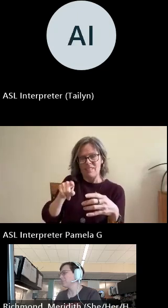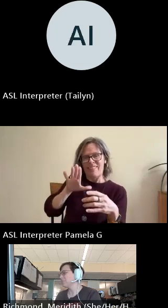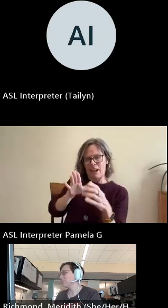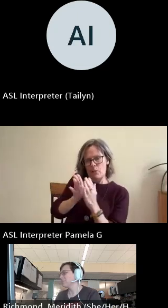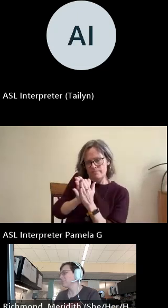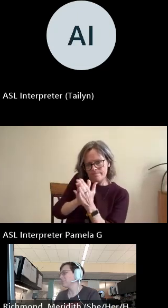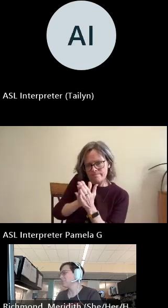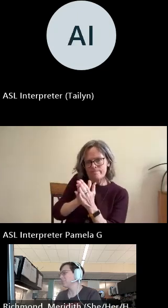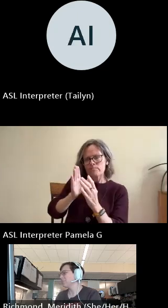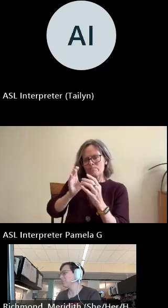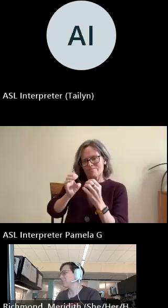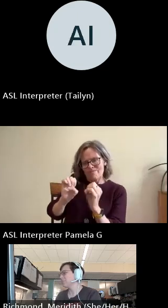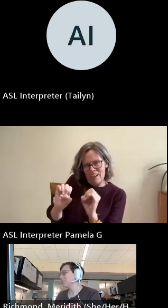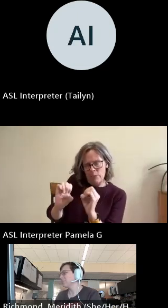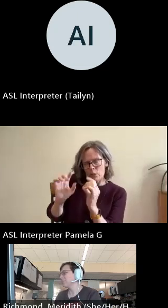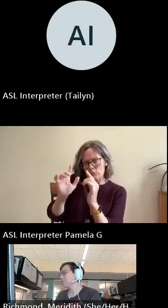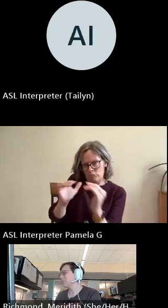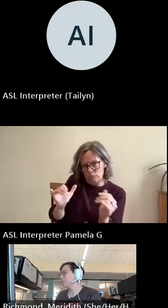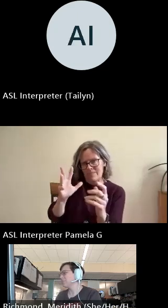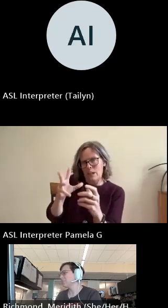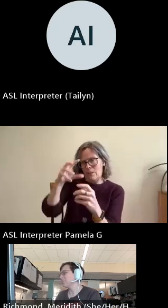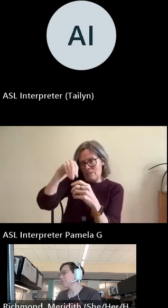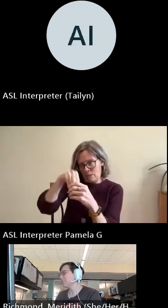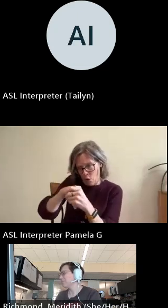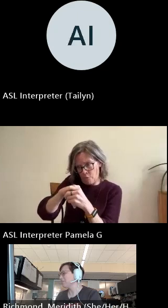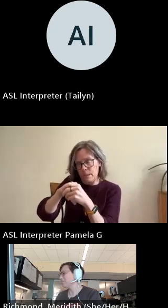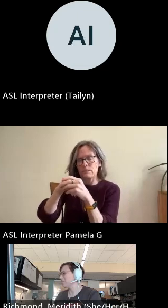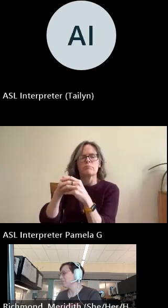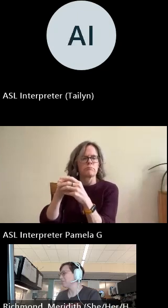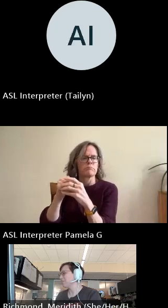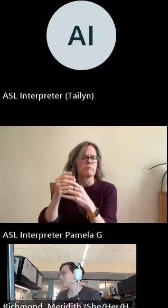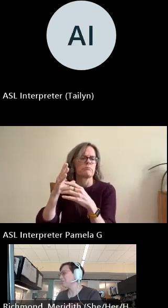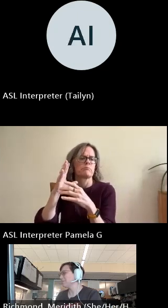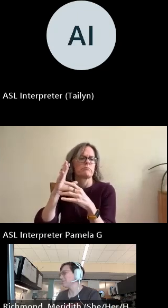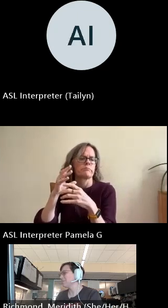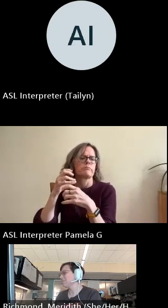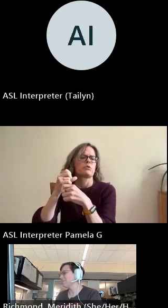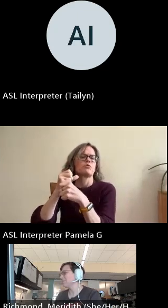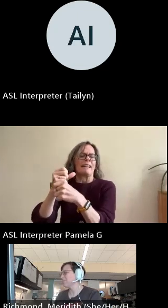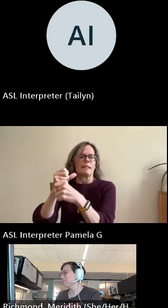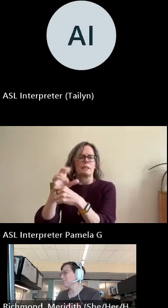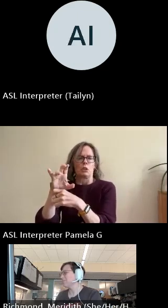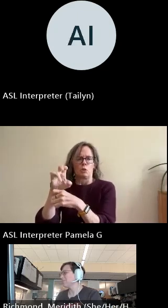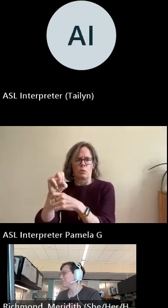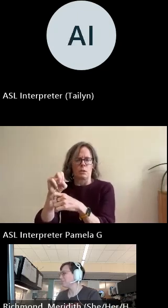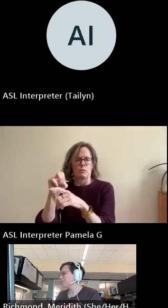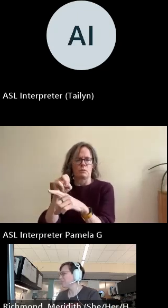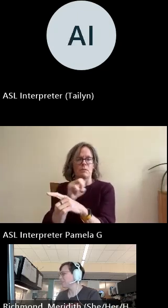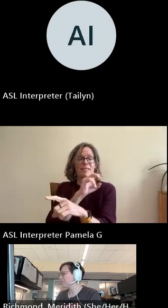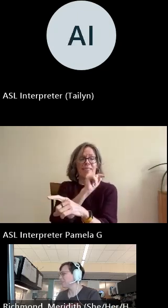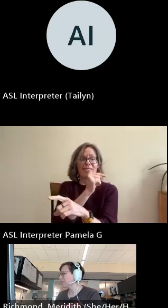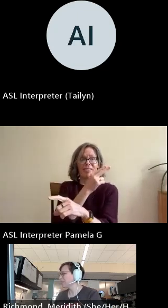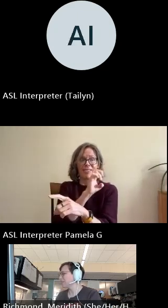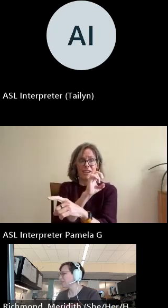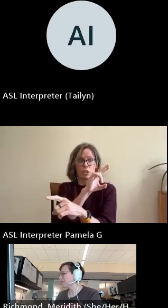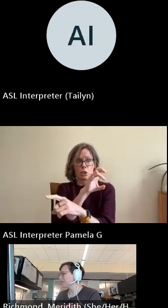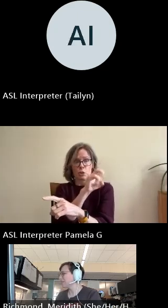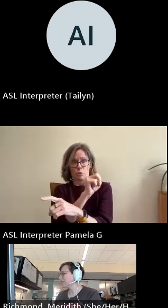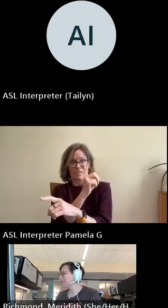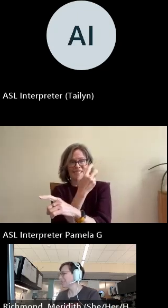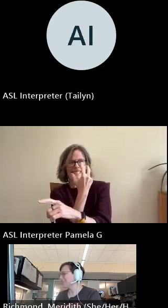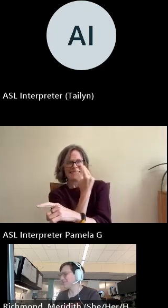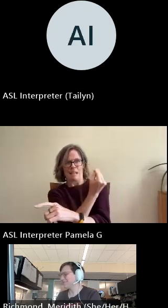don't third party our union by saying the union. You are the